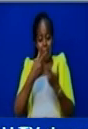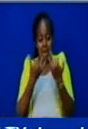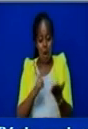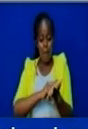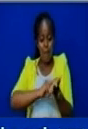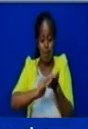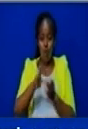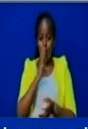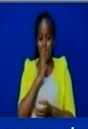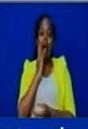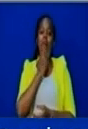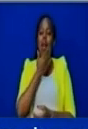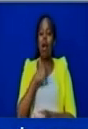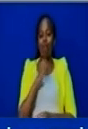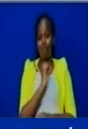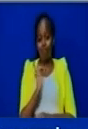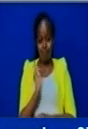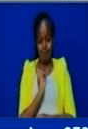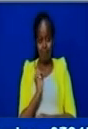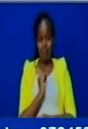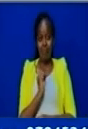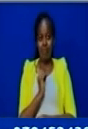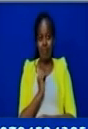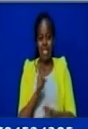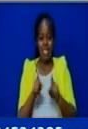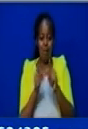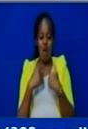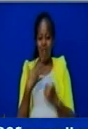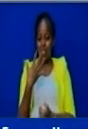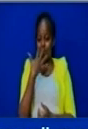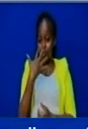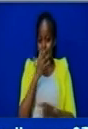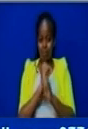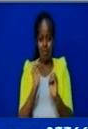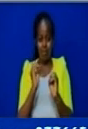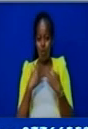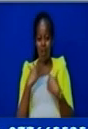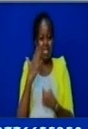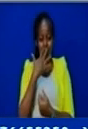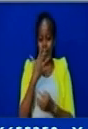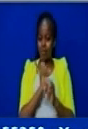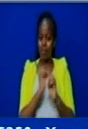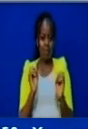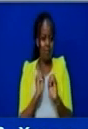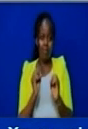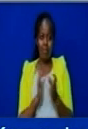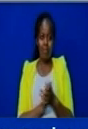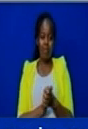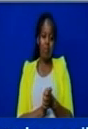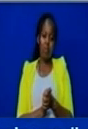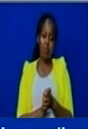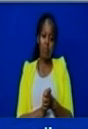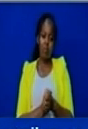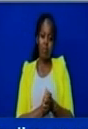water is colorless. Colorless. It's odorless. It is odorless. It has That's no smell no whatsoever. smell at all. Okay. No smell at